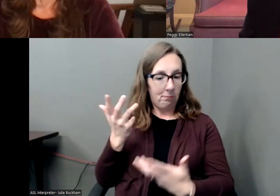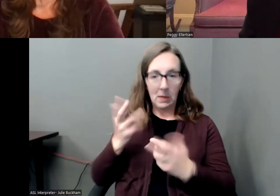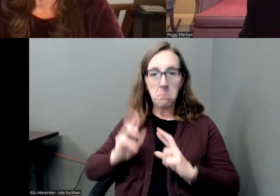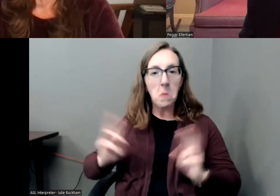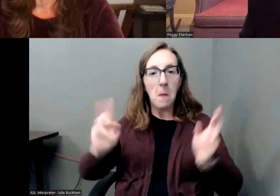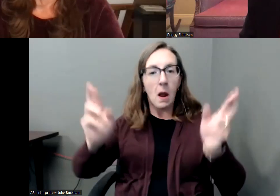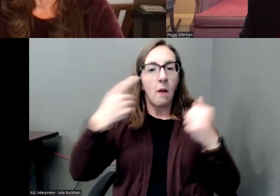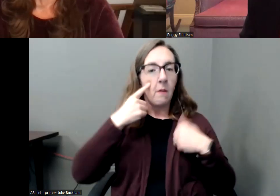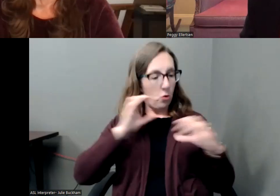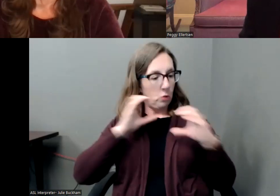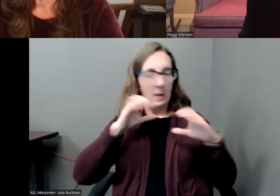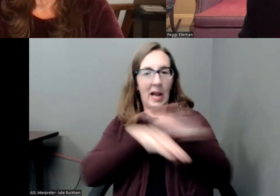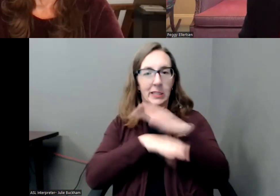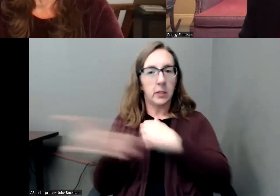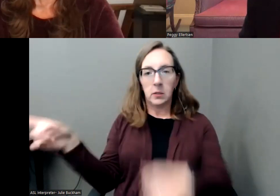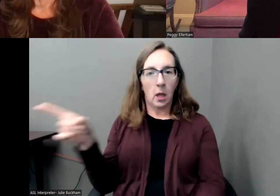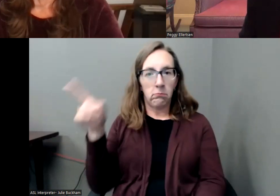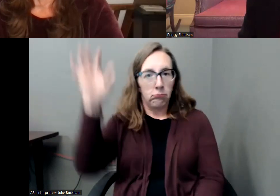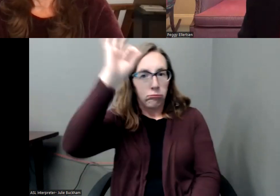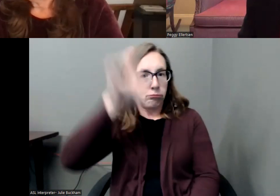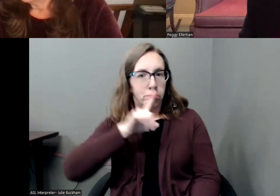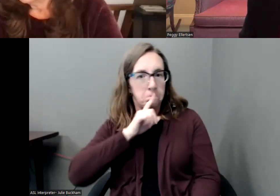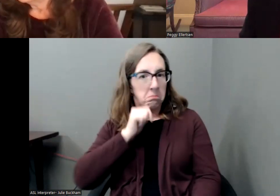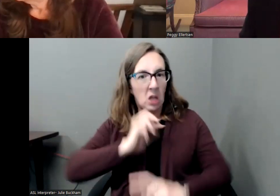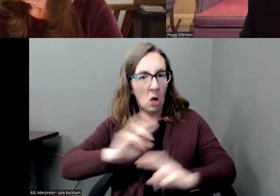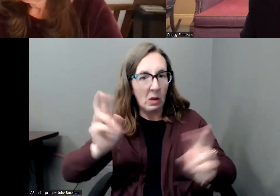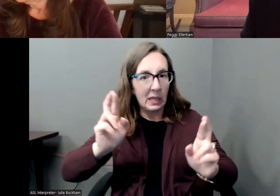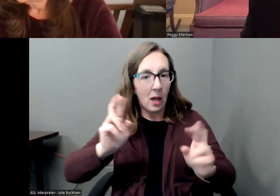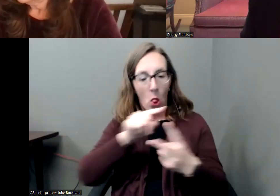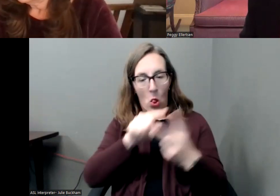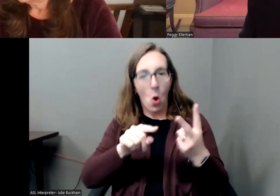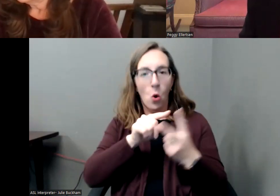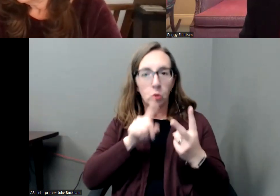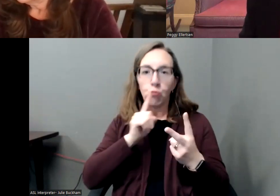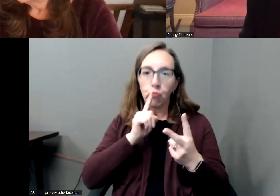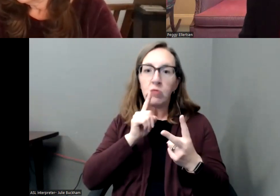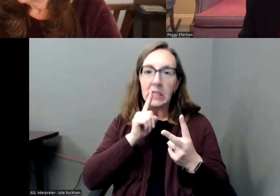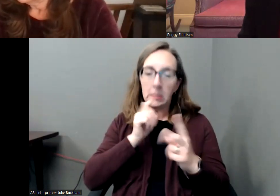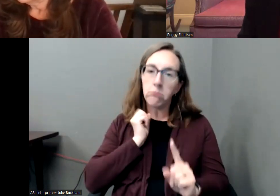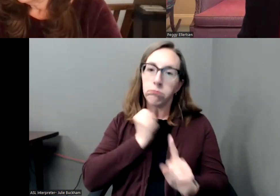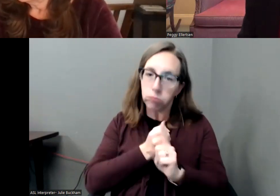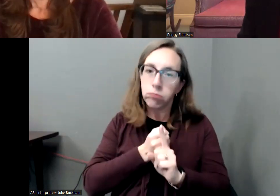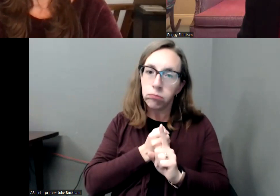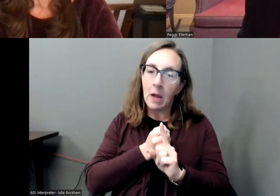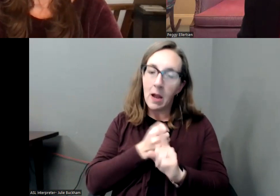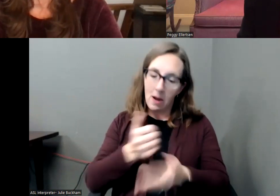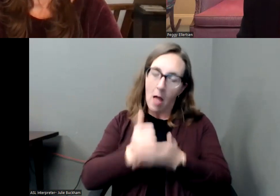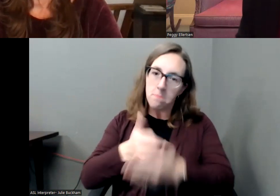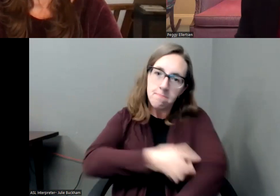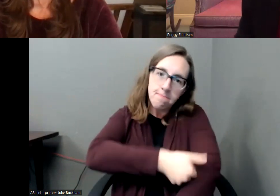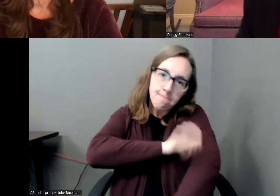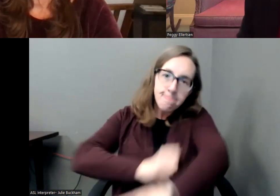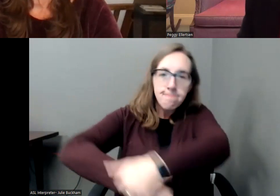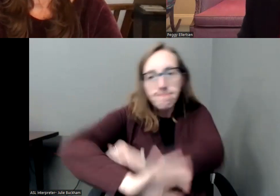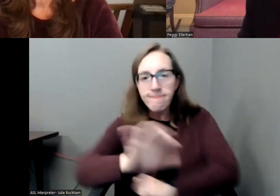reasonable communication access. And those experiences have really fueled my passion for this work. So I am